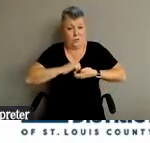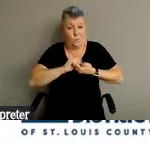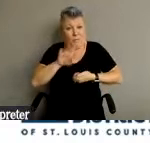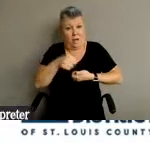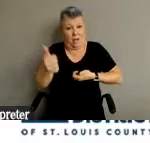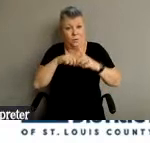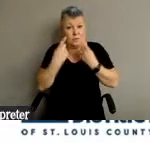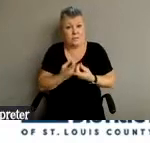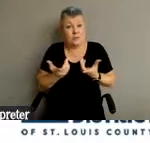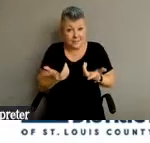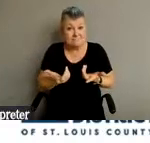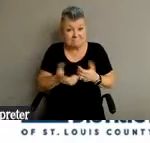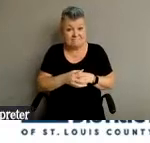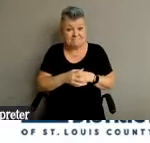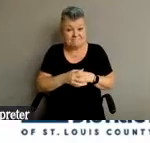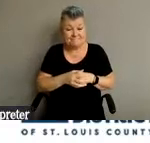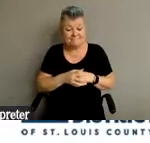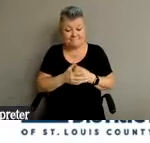districts.